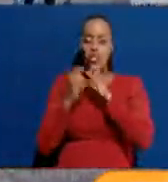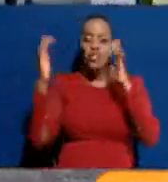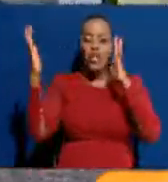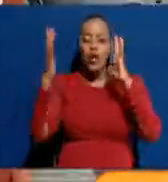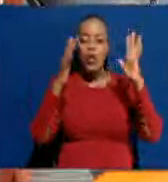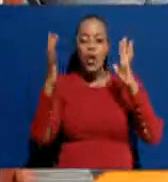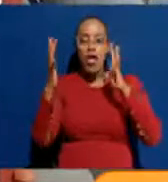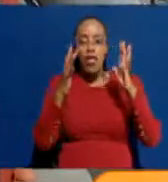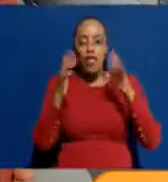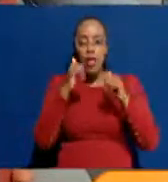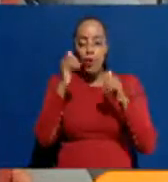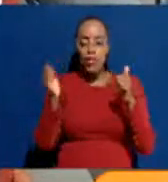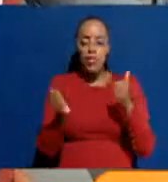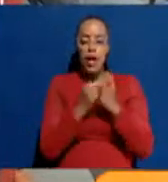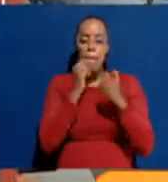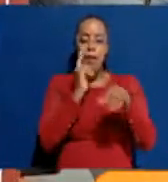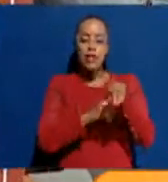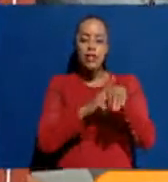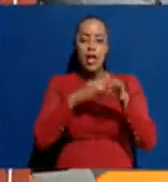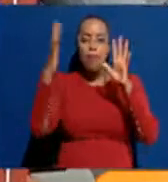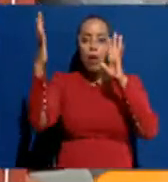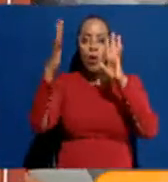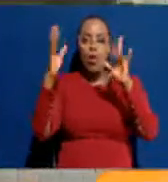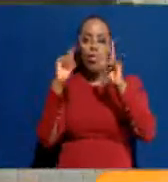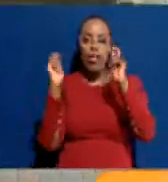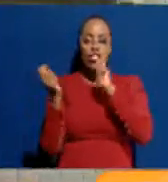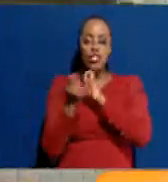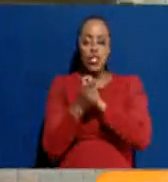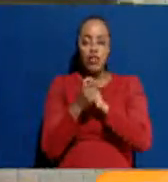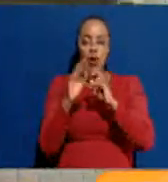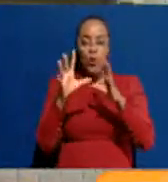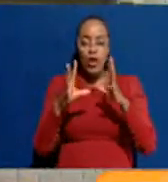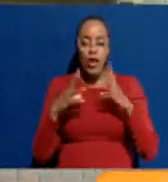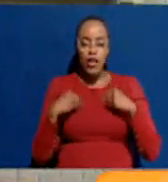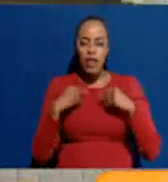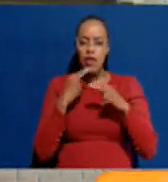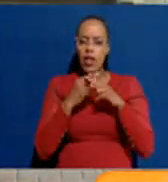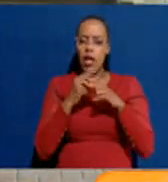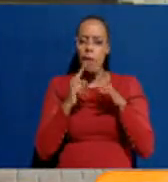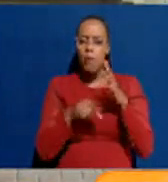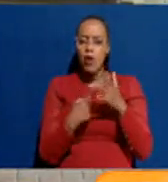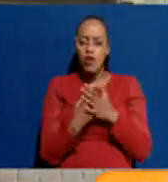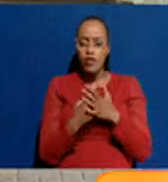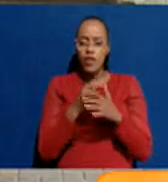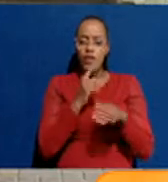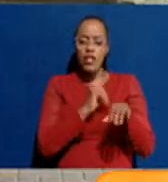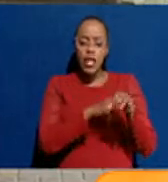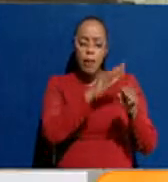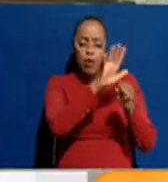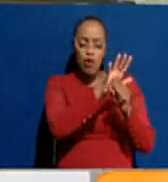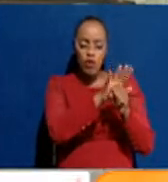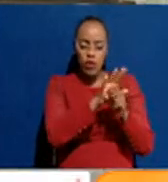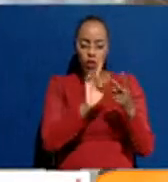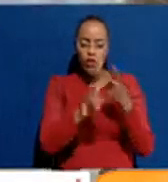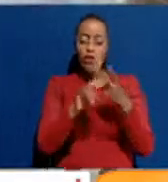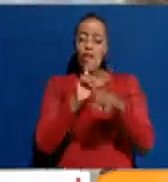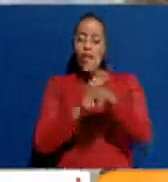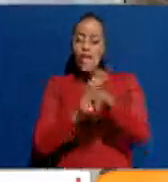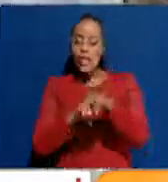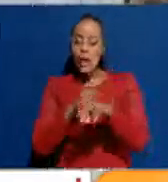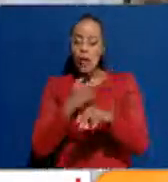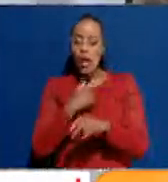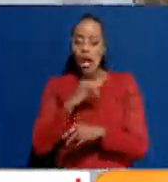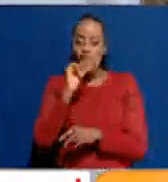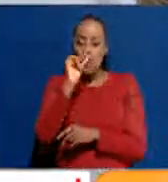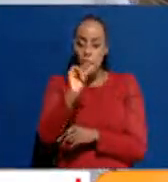patterns occasioned by climate change. We are adapting through what we call time of plenty and the time of scarcity. We do